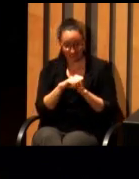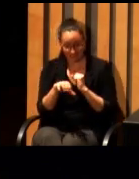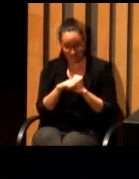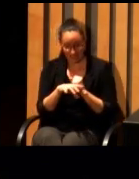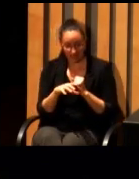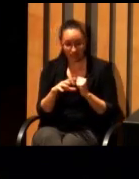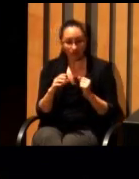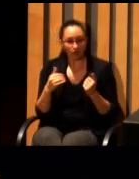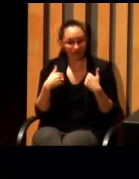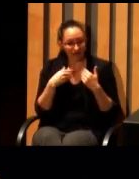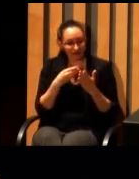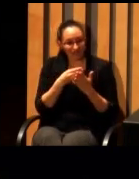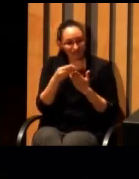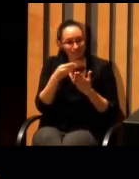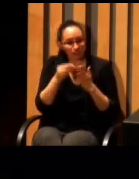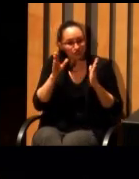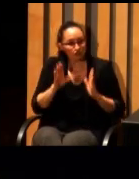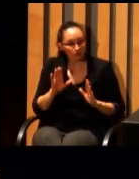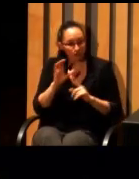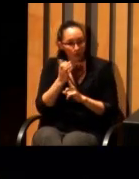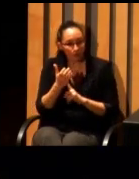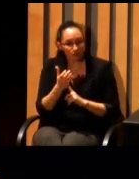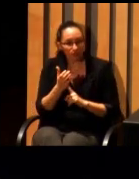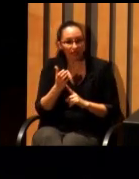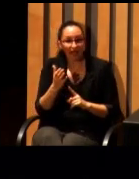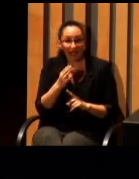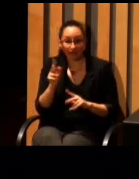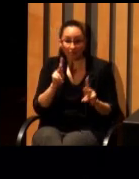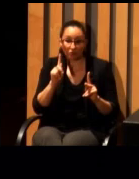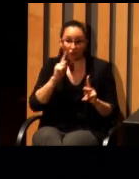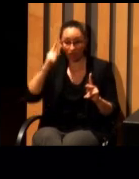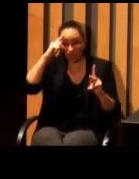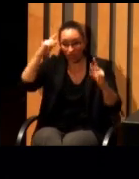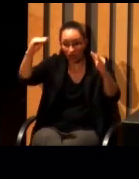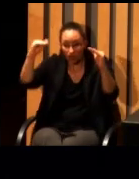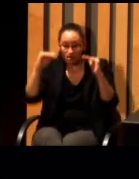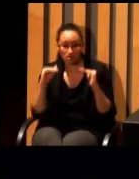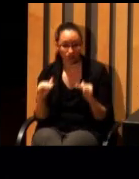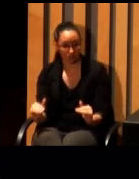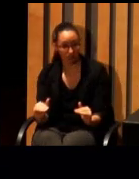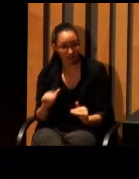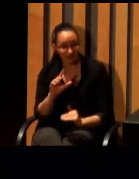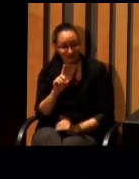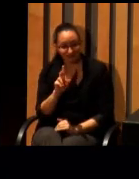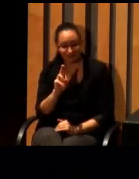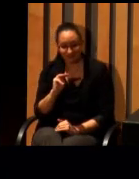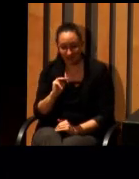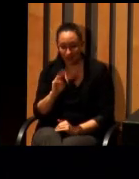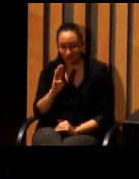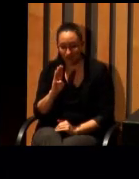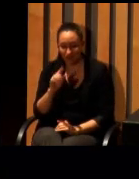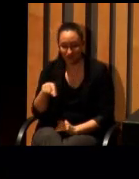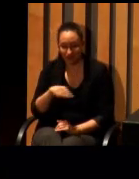consumer culture that dumbs people down and deliberately dumbs people down.